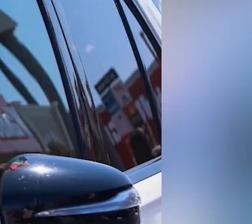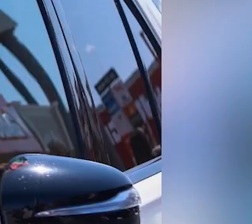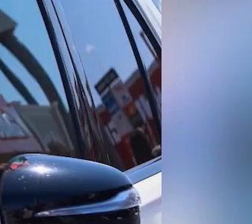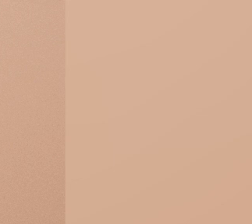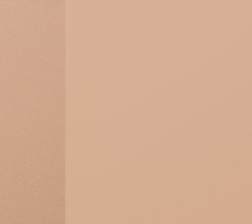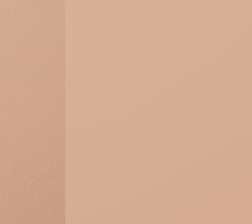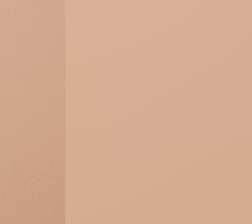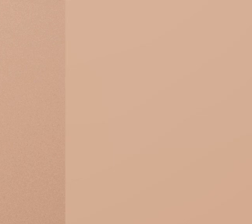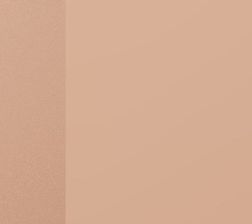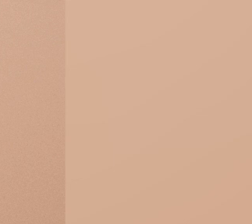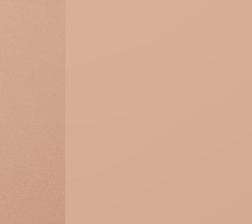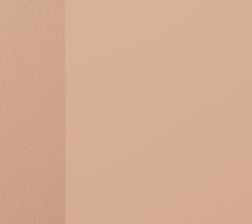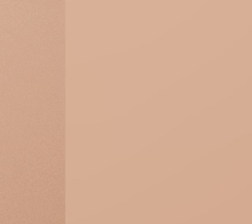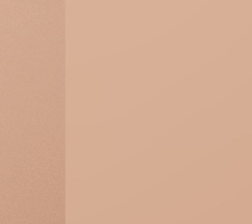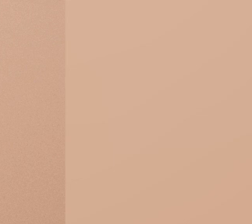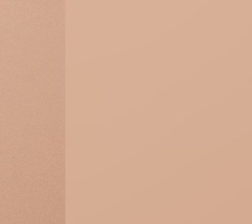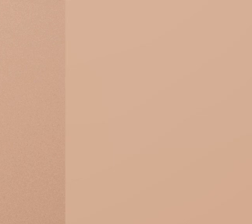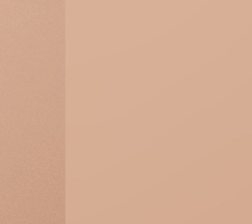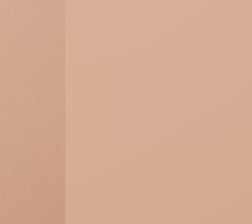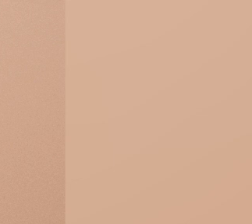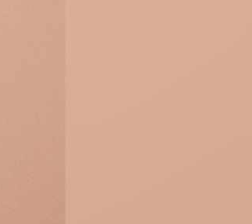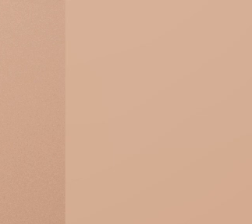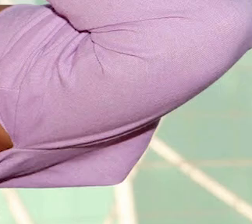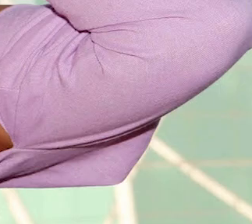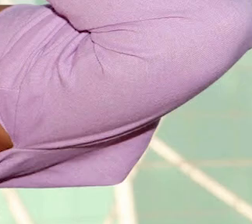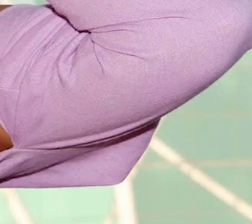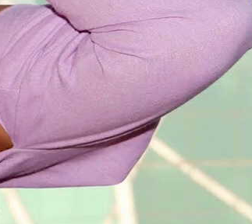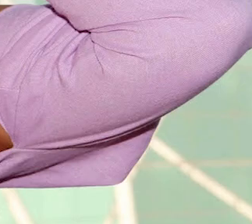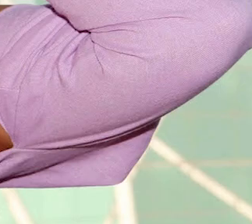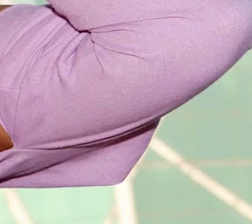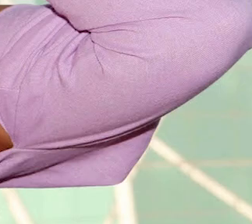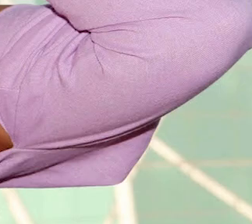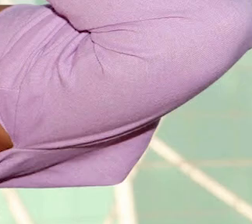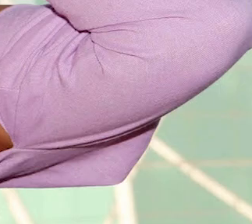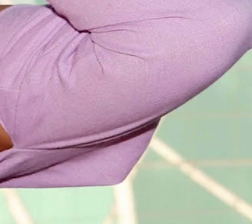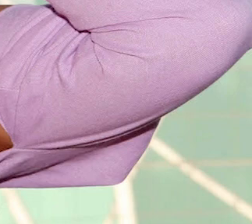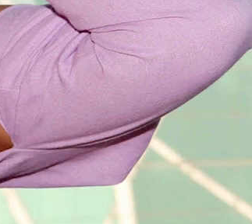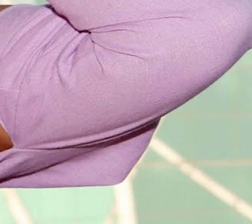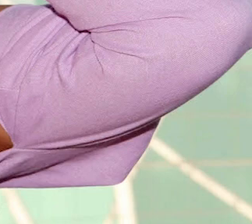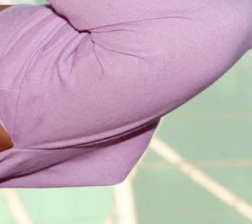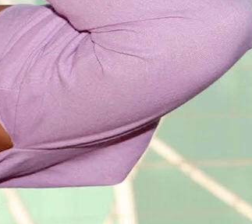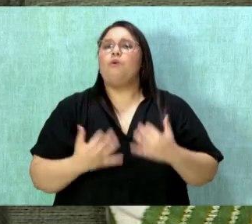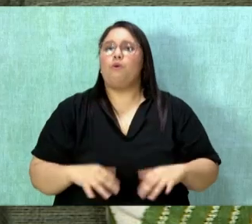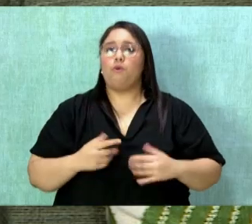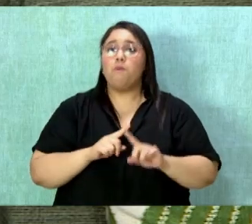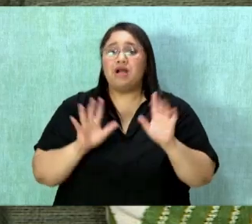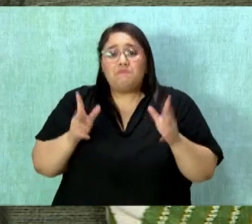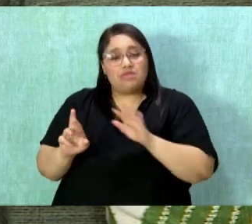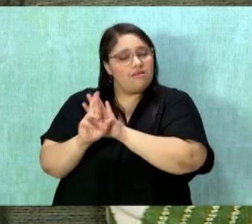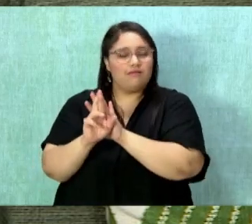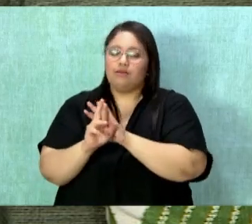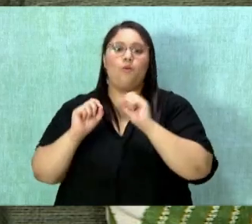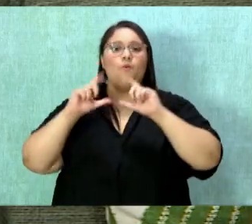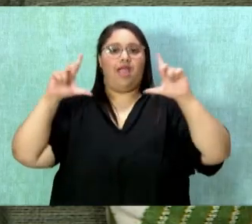fact that we have somebody who is able to represent the deaf community in a sense. So there's representation, but not just that, it's